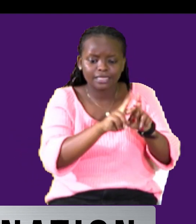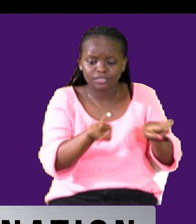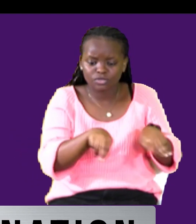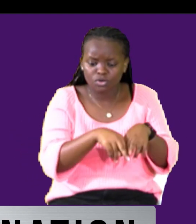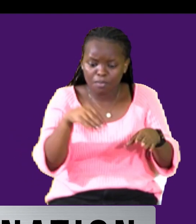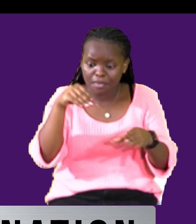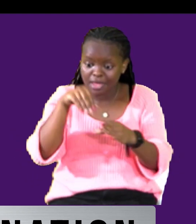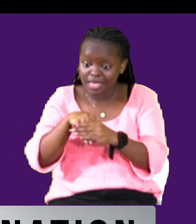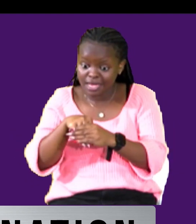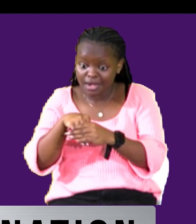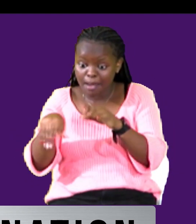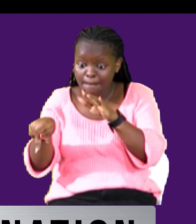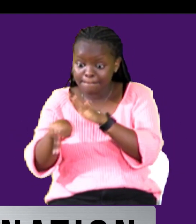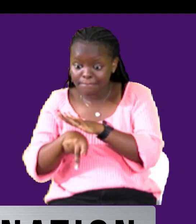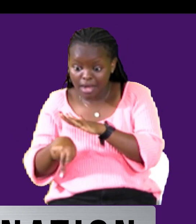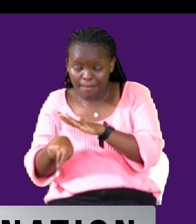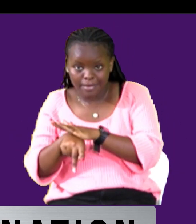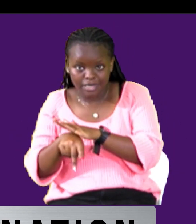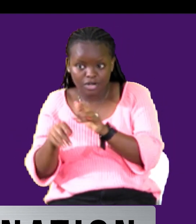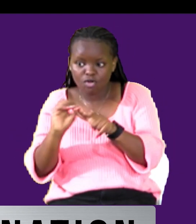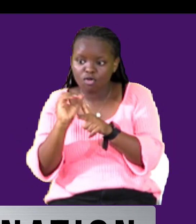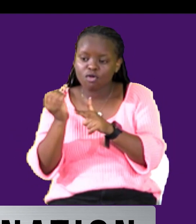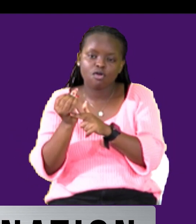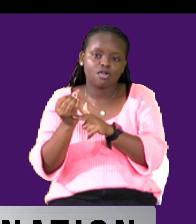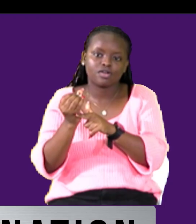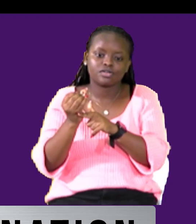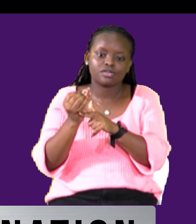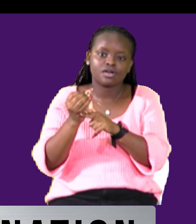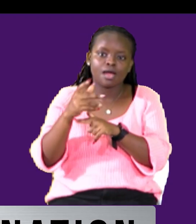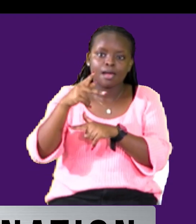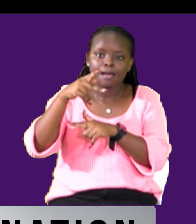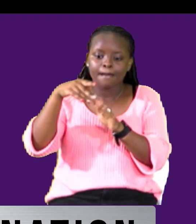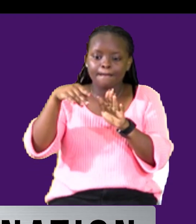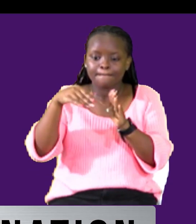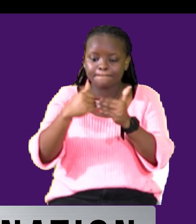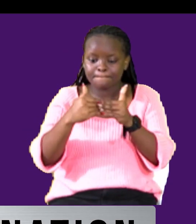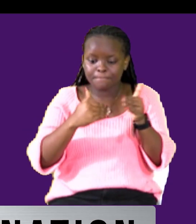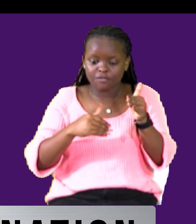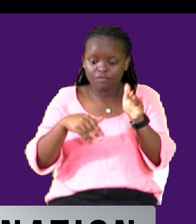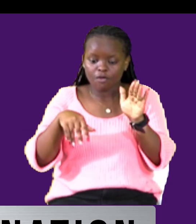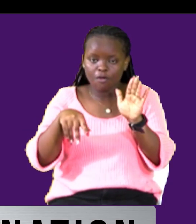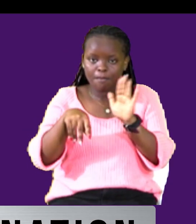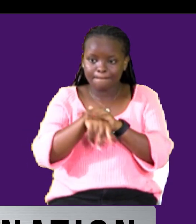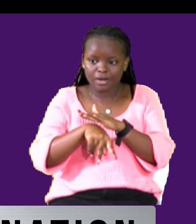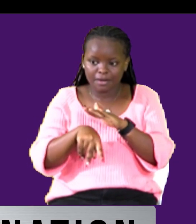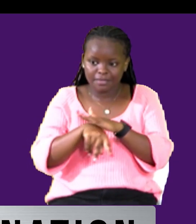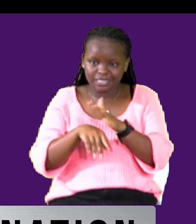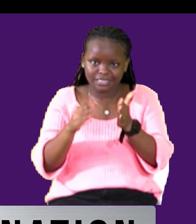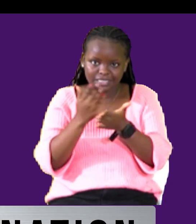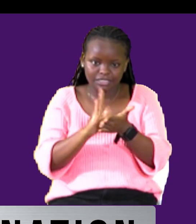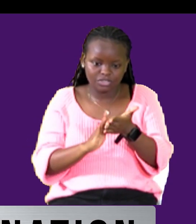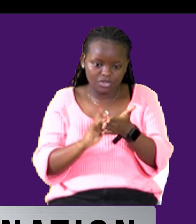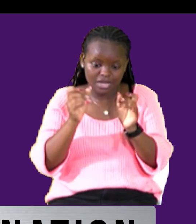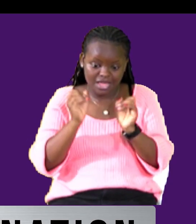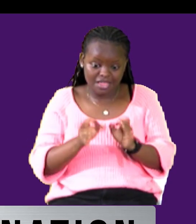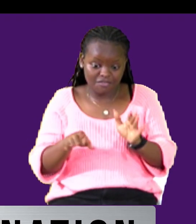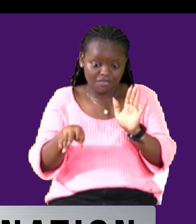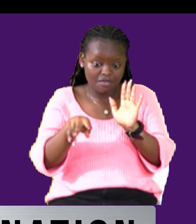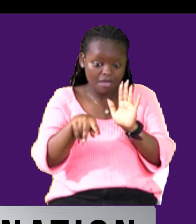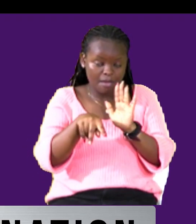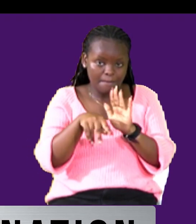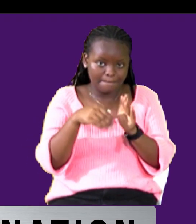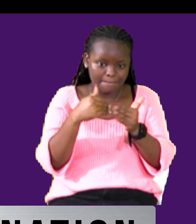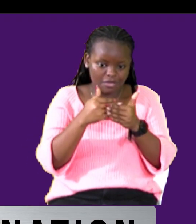the primary or in the pre-primary section of the school? Pre-primary. If it was in the